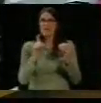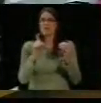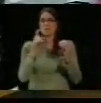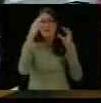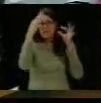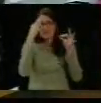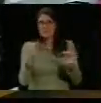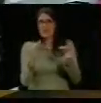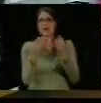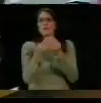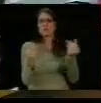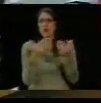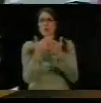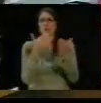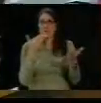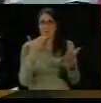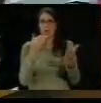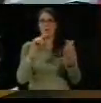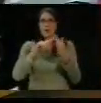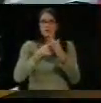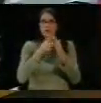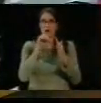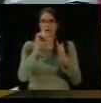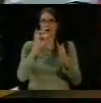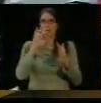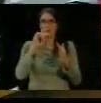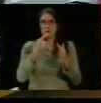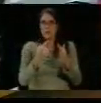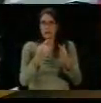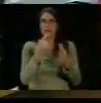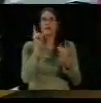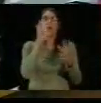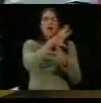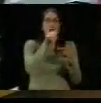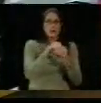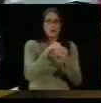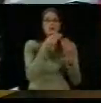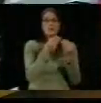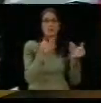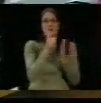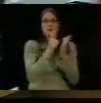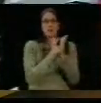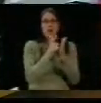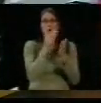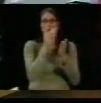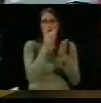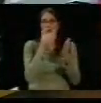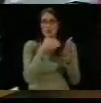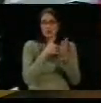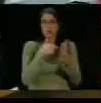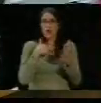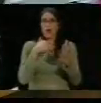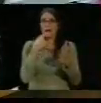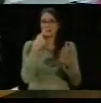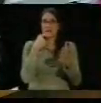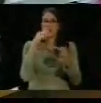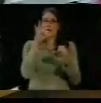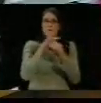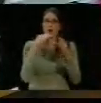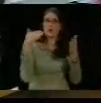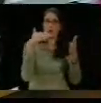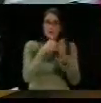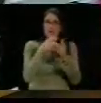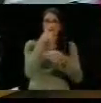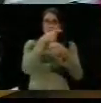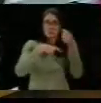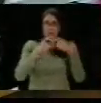to put that bulldozer in the ground, including settlement of the lawsuit, is finalized. I say vote against the substitute.